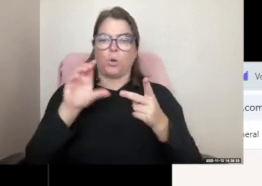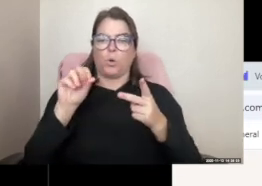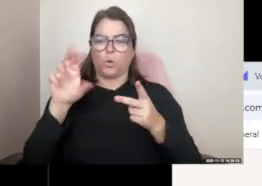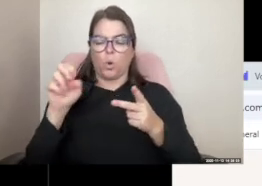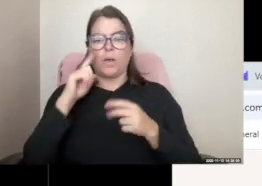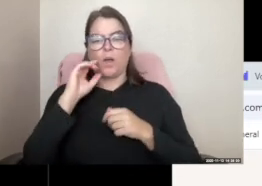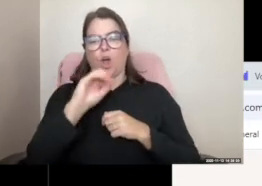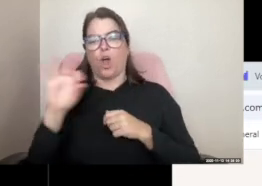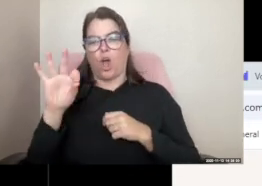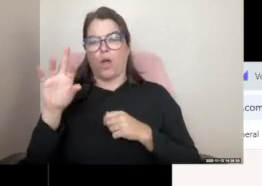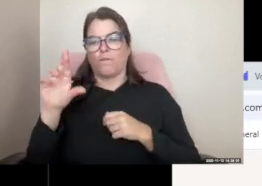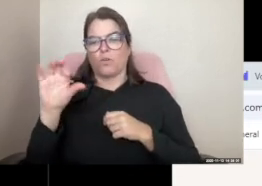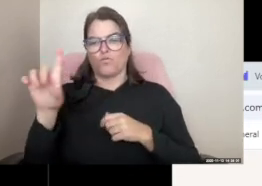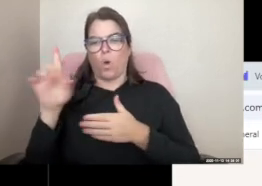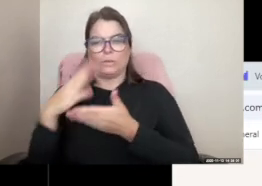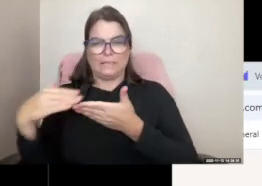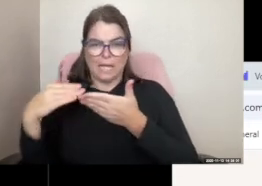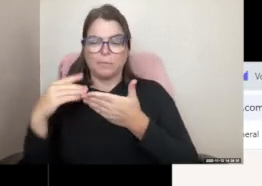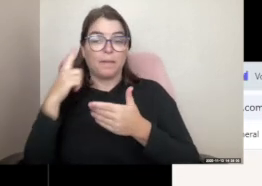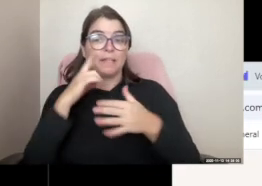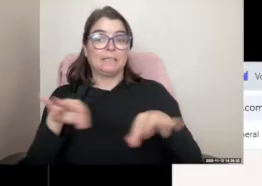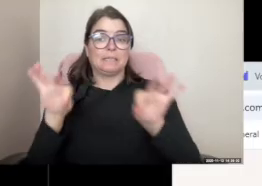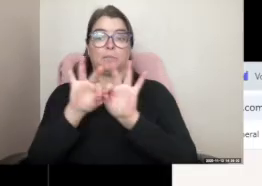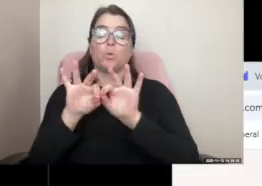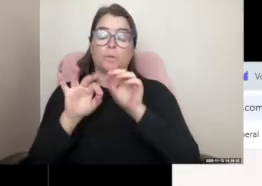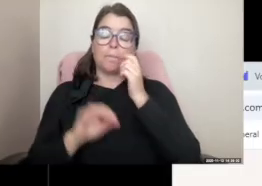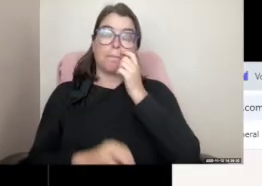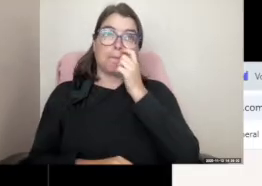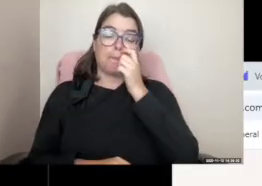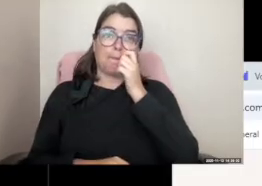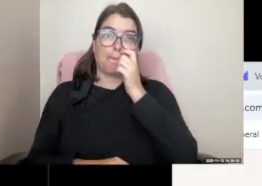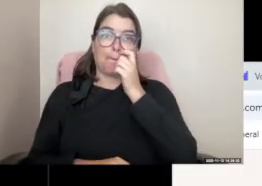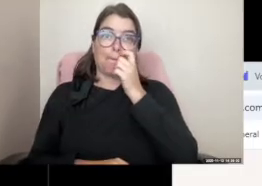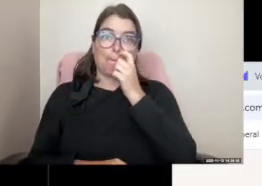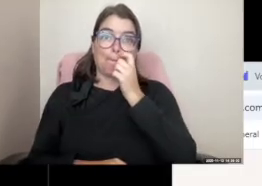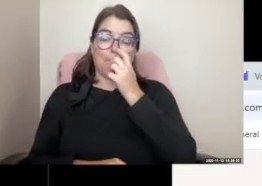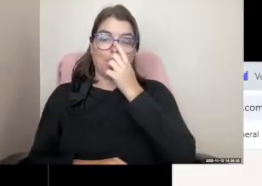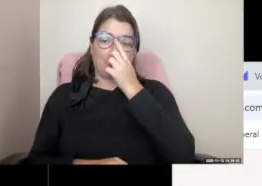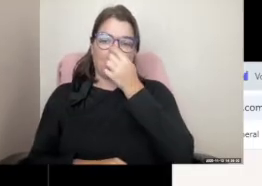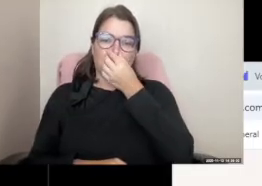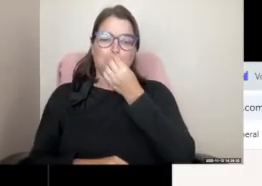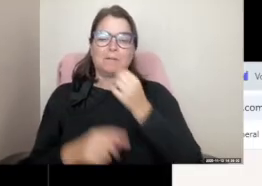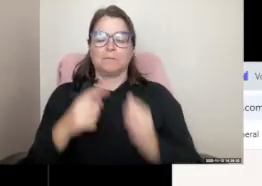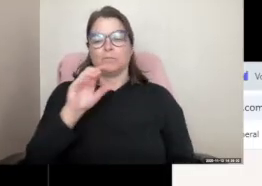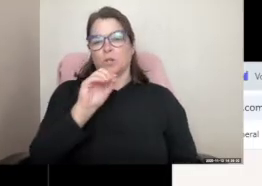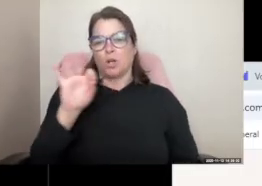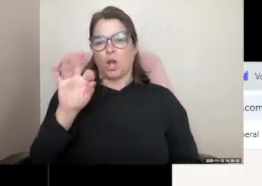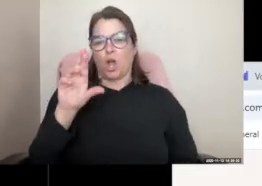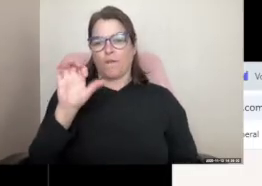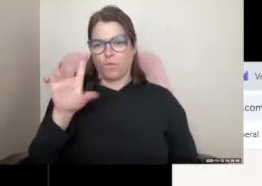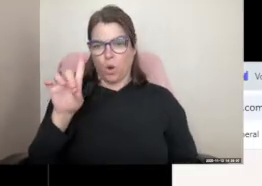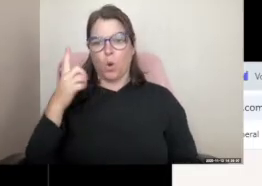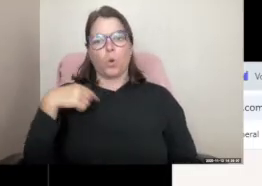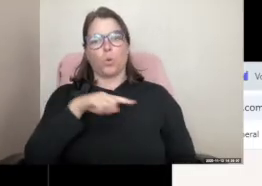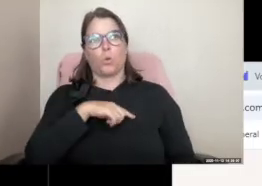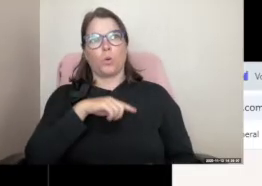a moment too, just because we've been spending so much time on coming on highway funding, to take maybe a chance for farmer and